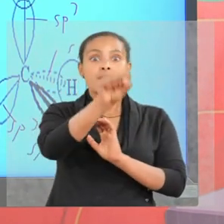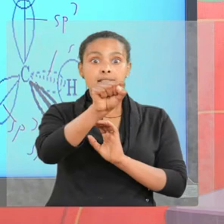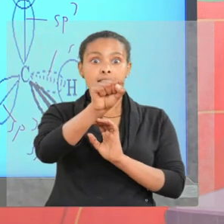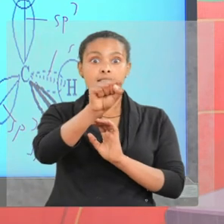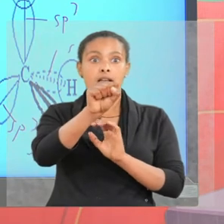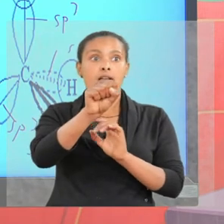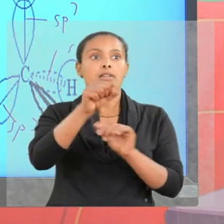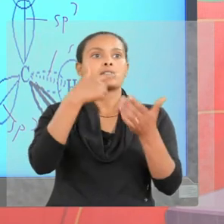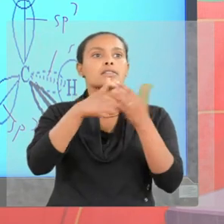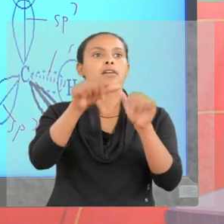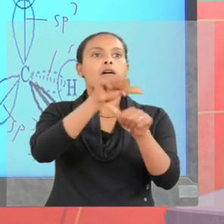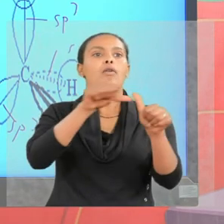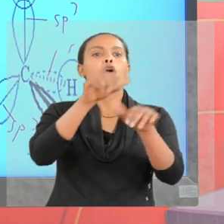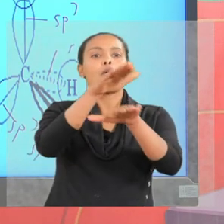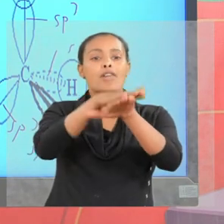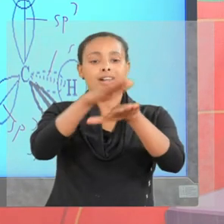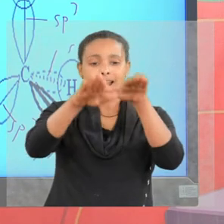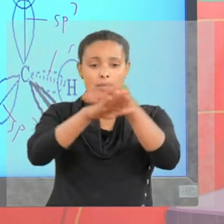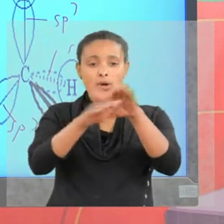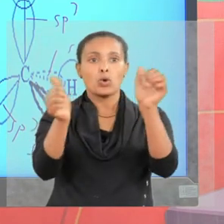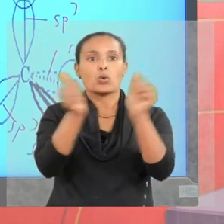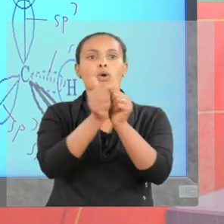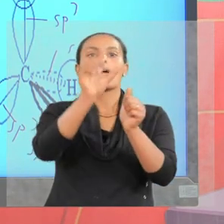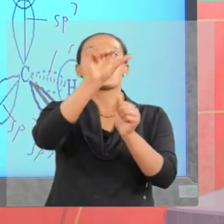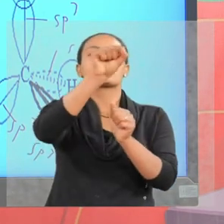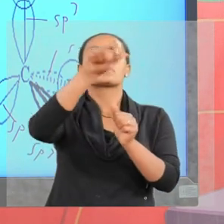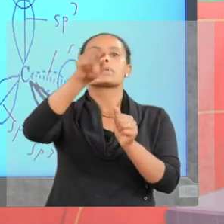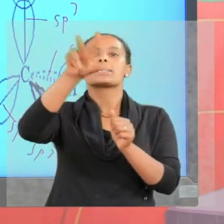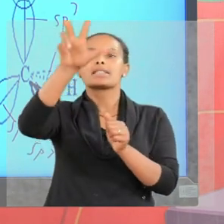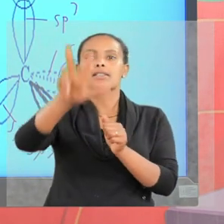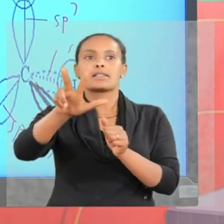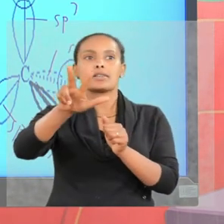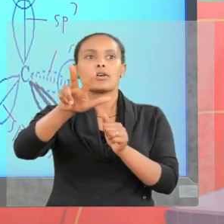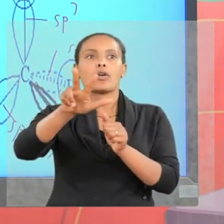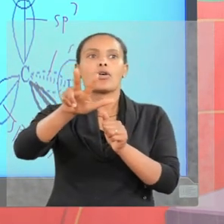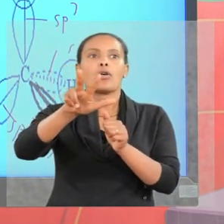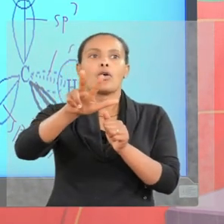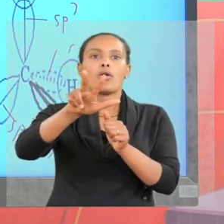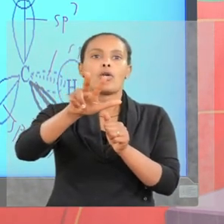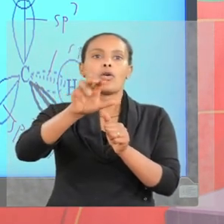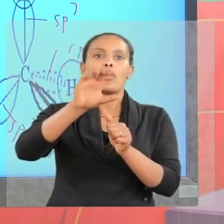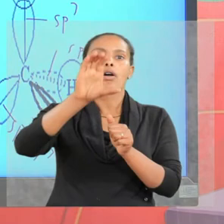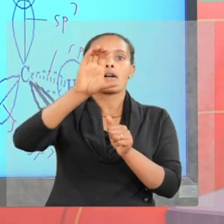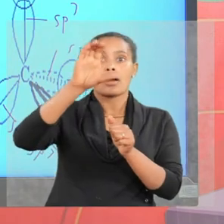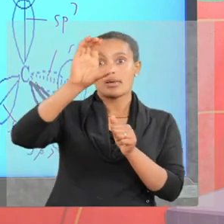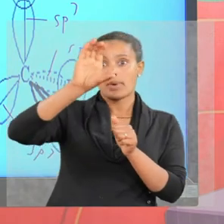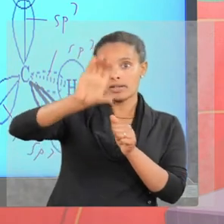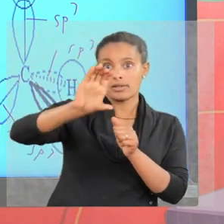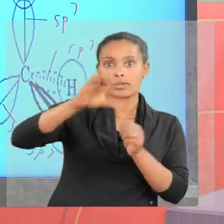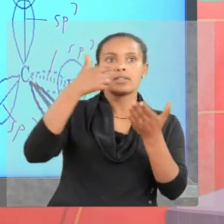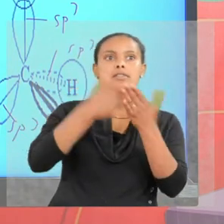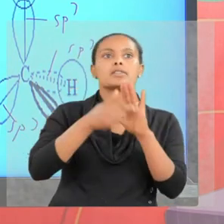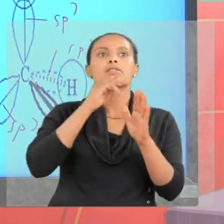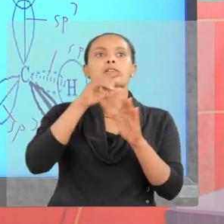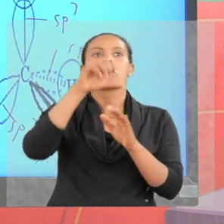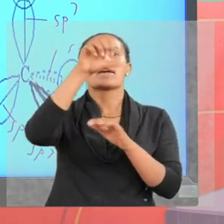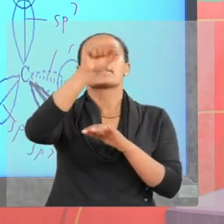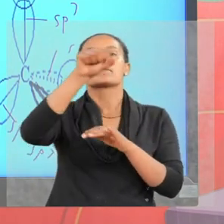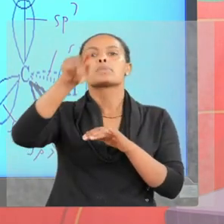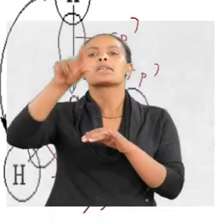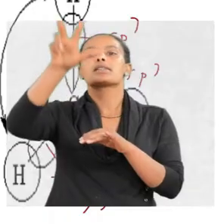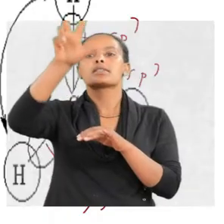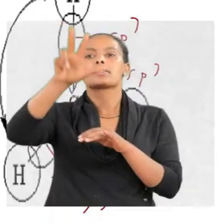orbital of this hydrogen overlap with sp3 hybrid orbitals of carbon. This is